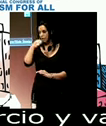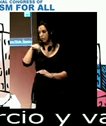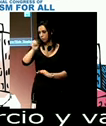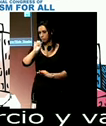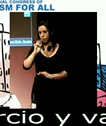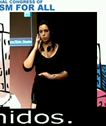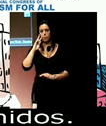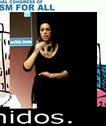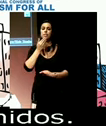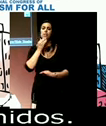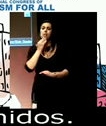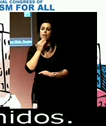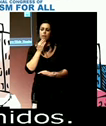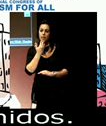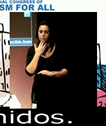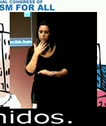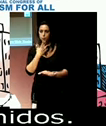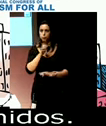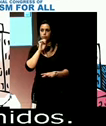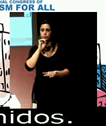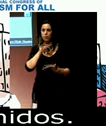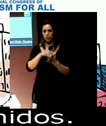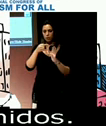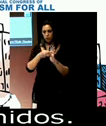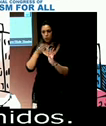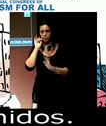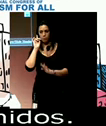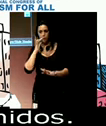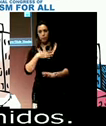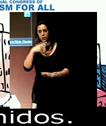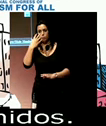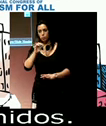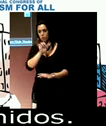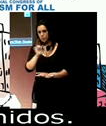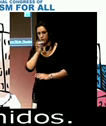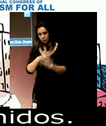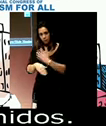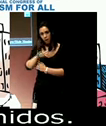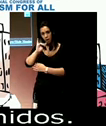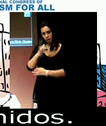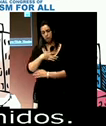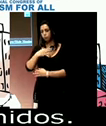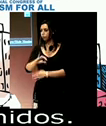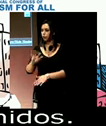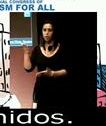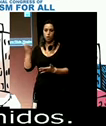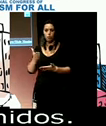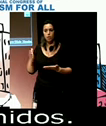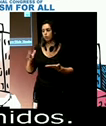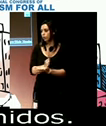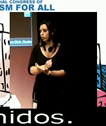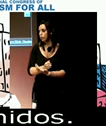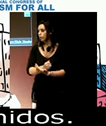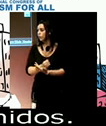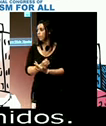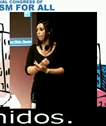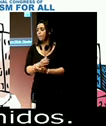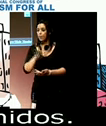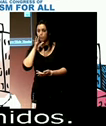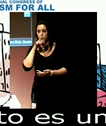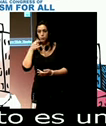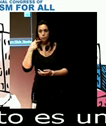our accessible app, you will see how mobile technology can help